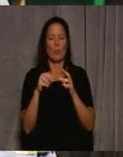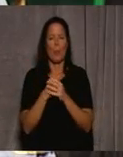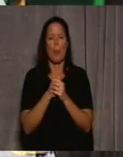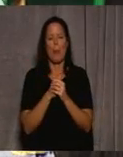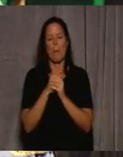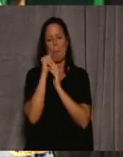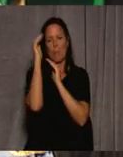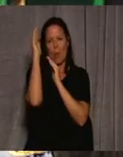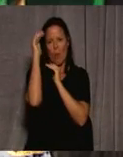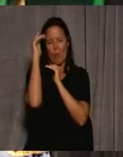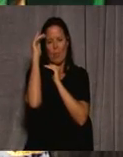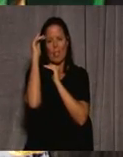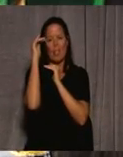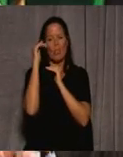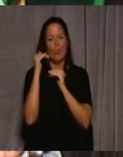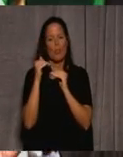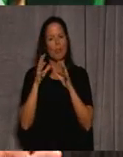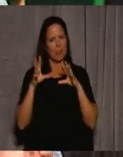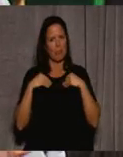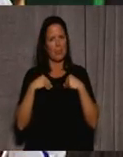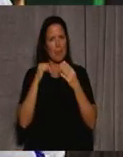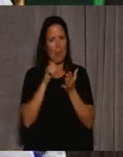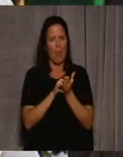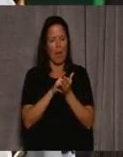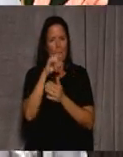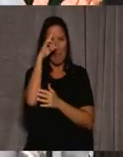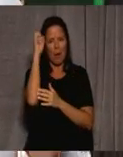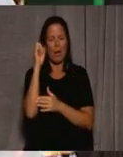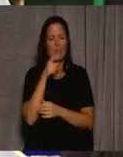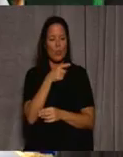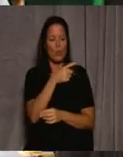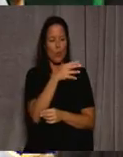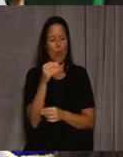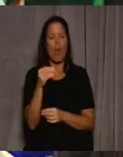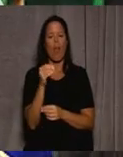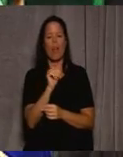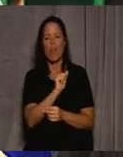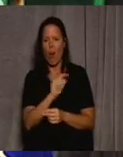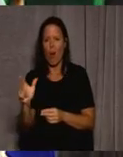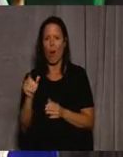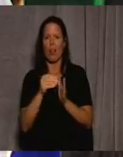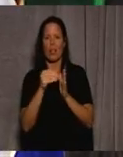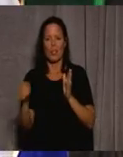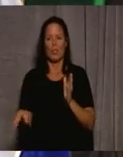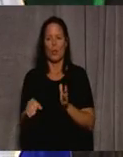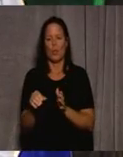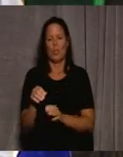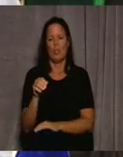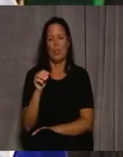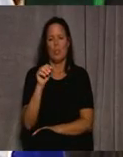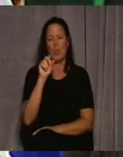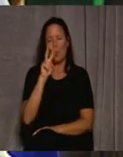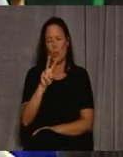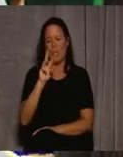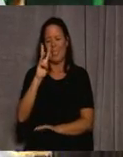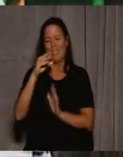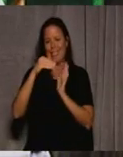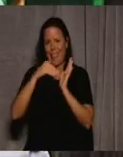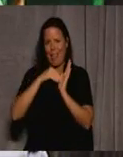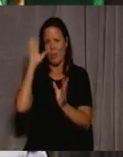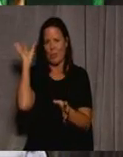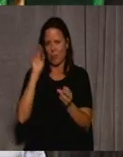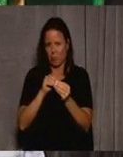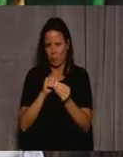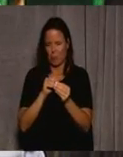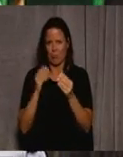And hopefully you've embodied it because you and all of the students, 26,000 total